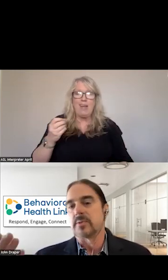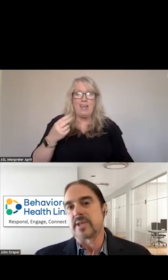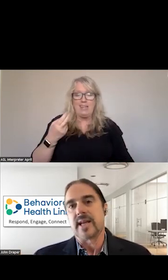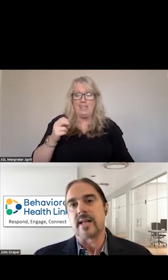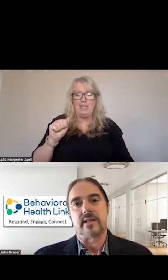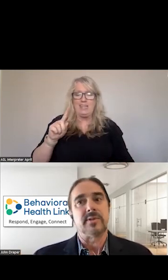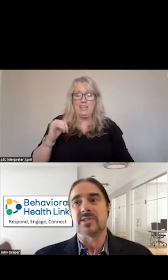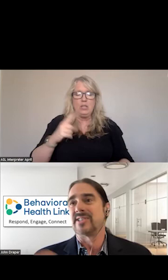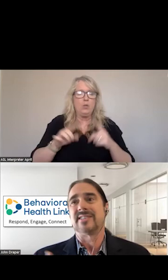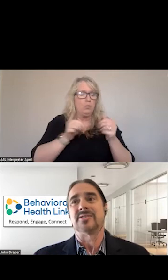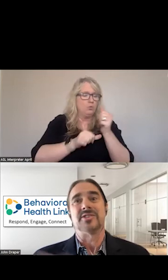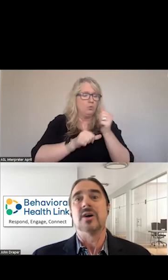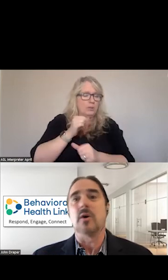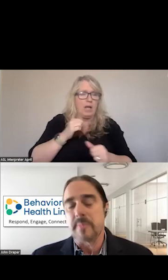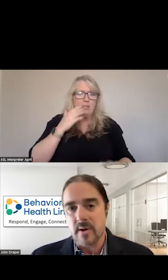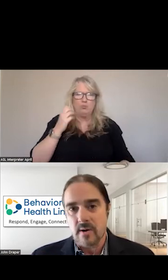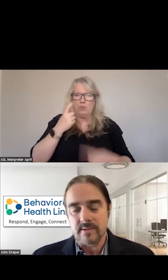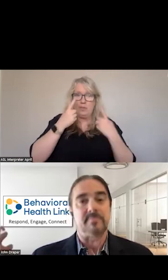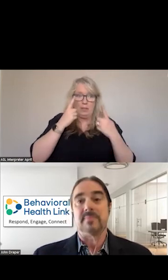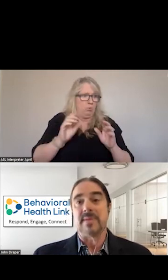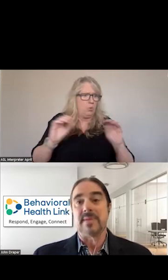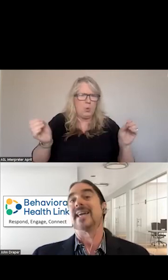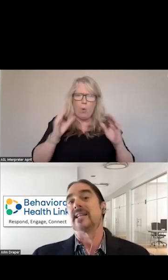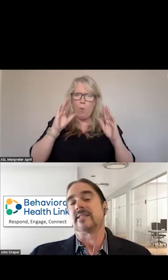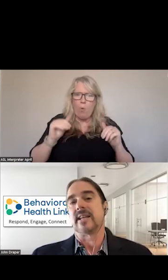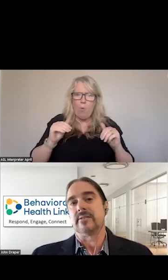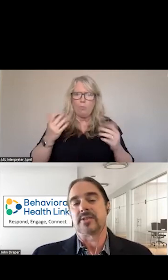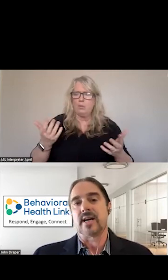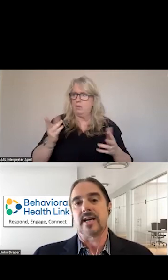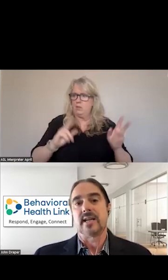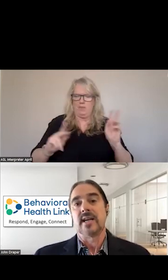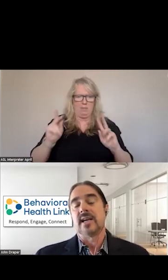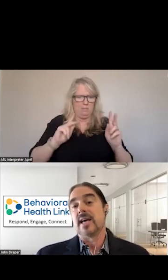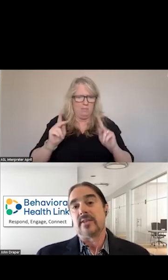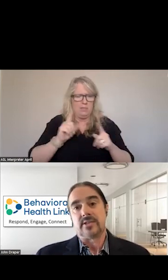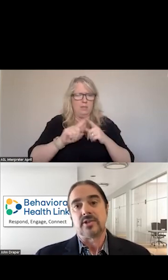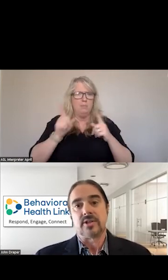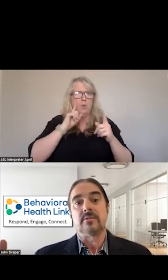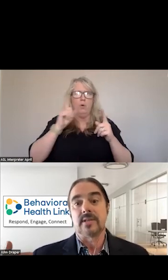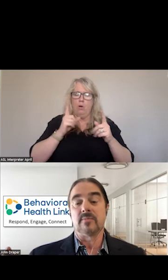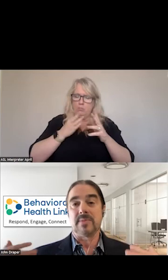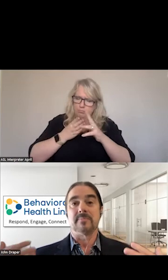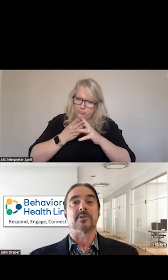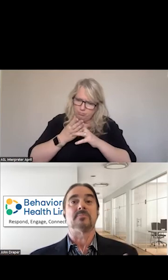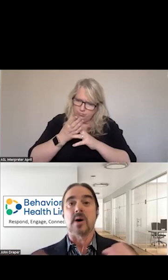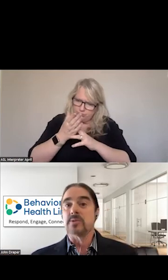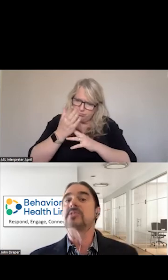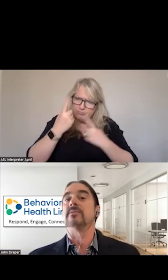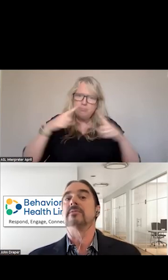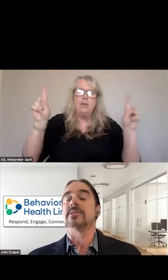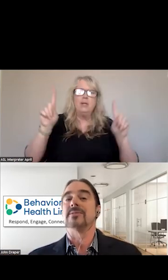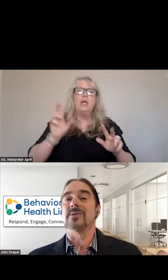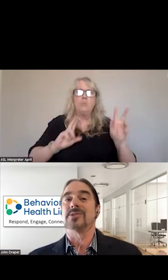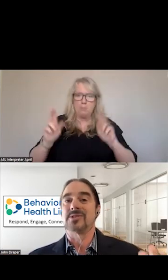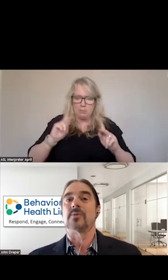of suicidality where you just think there's just no hope at all, but people getting to that other side. Evidence has shown that when people are exposed